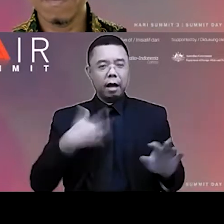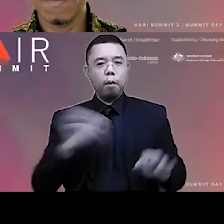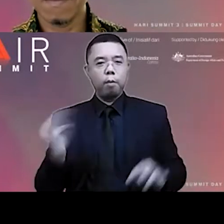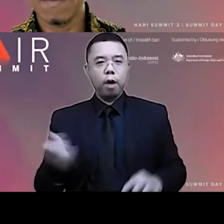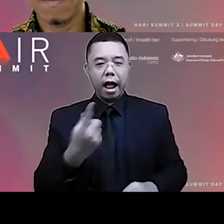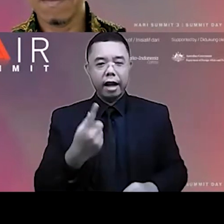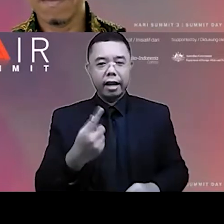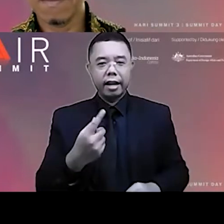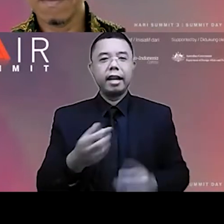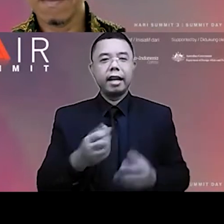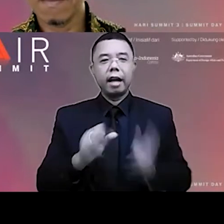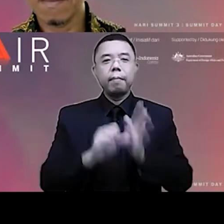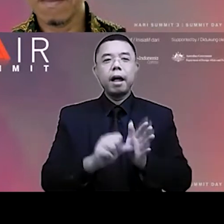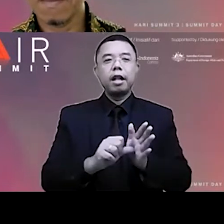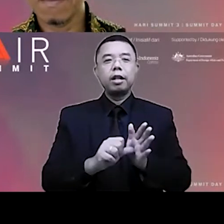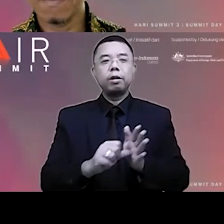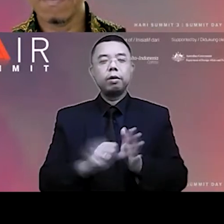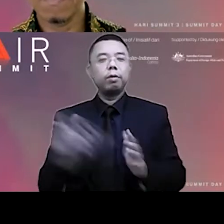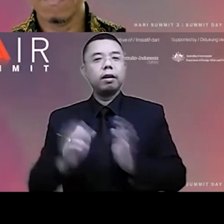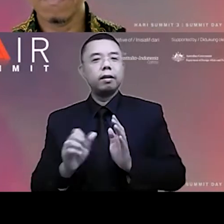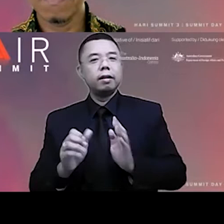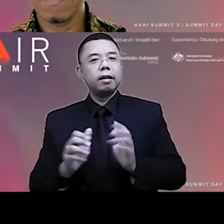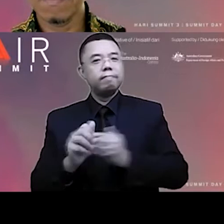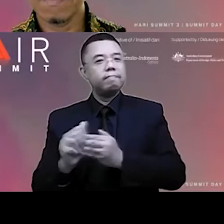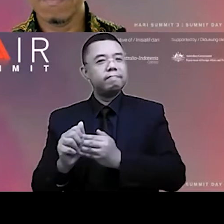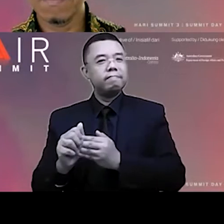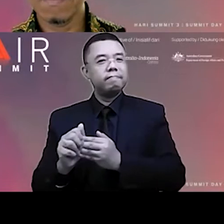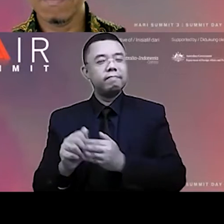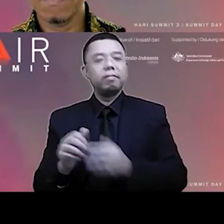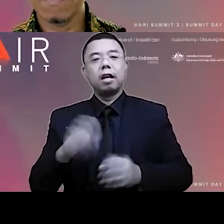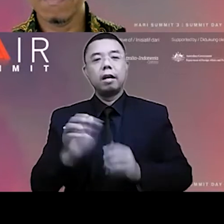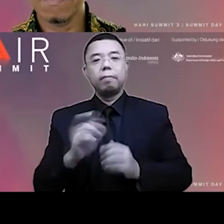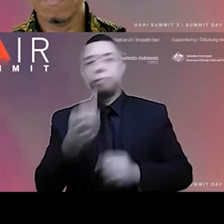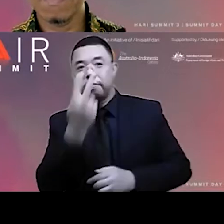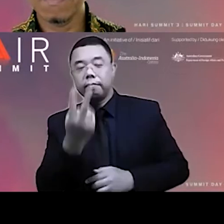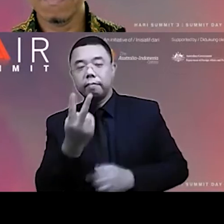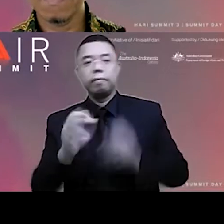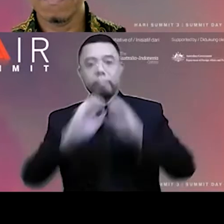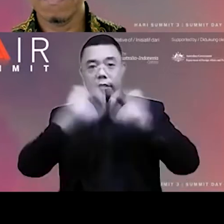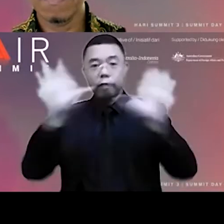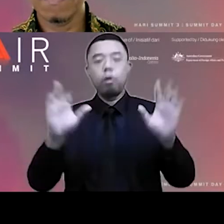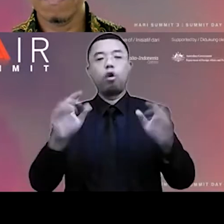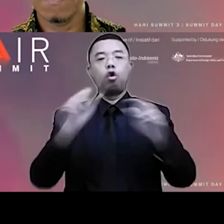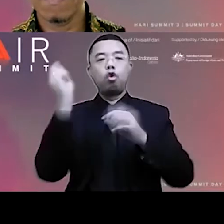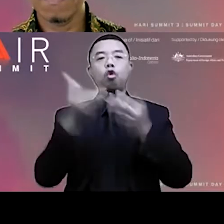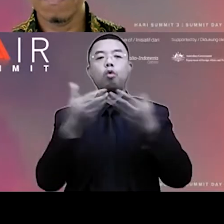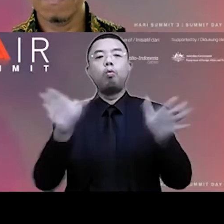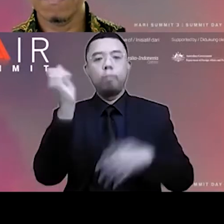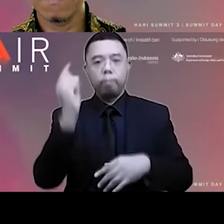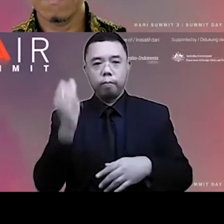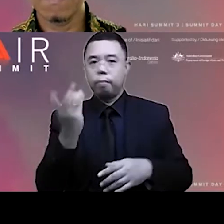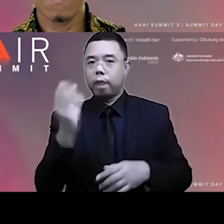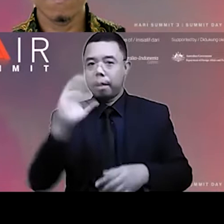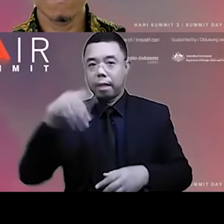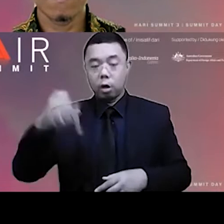landscape view of what happened over the past couple of years when it came to the tourism industry. So we'll get to the what's